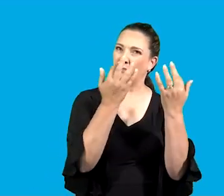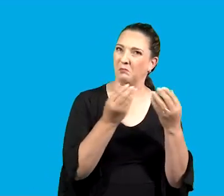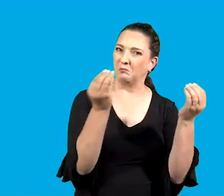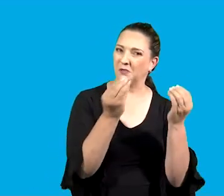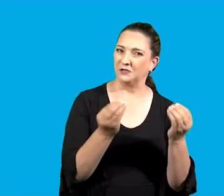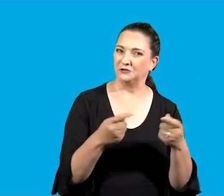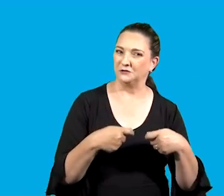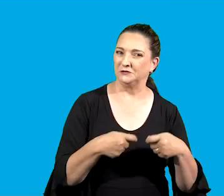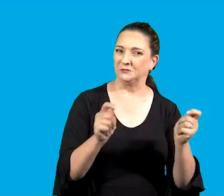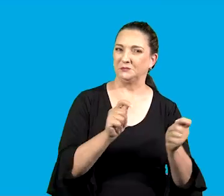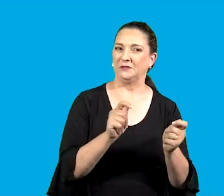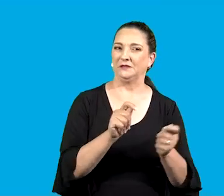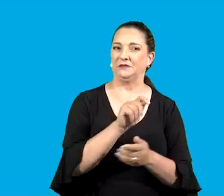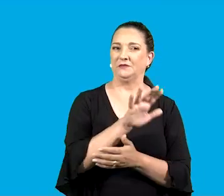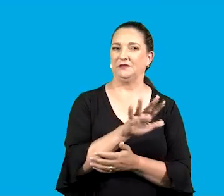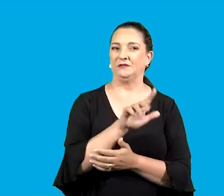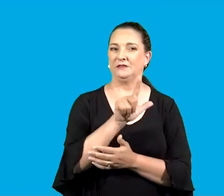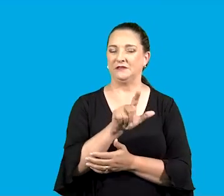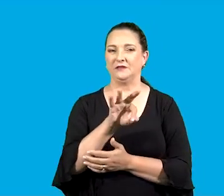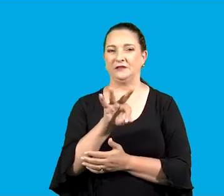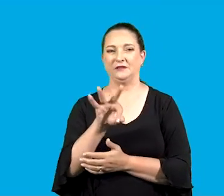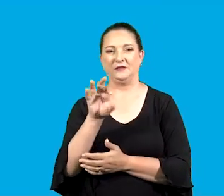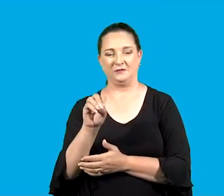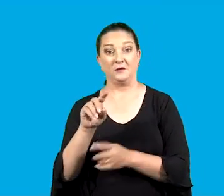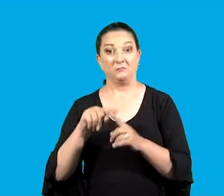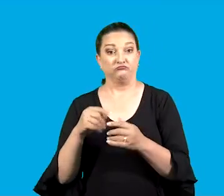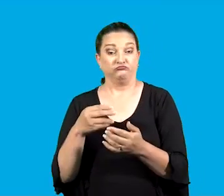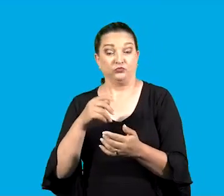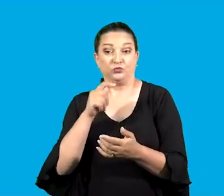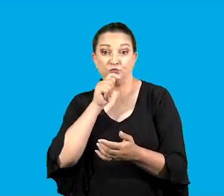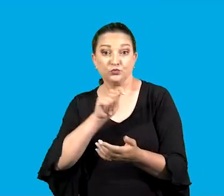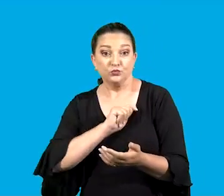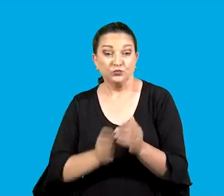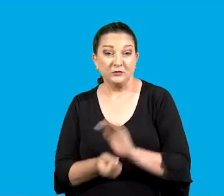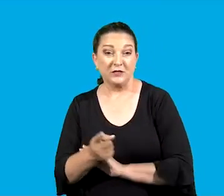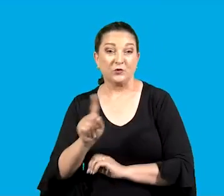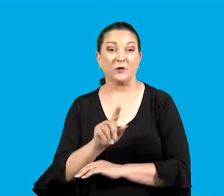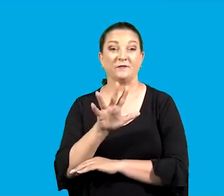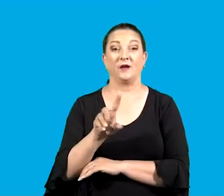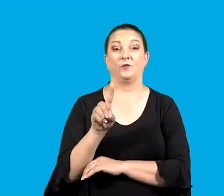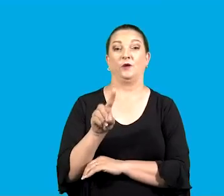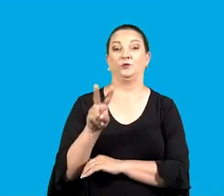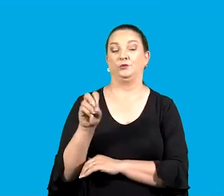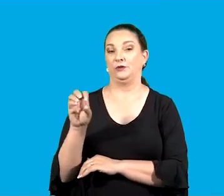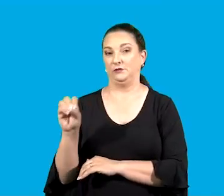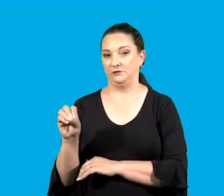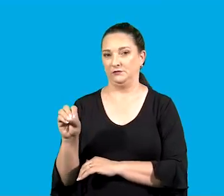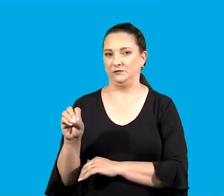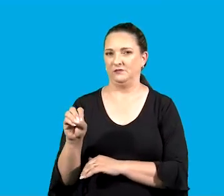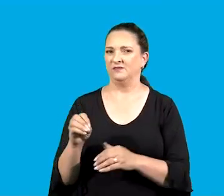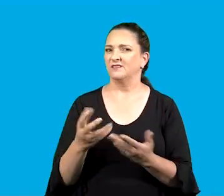spend 57,330, but the actual is 51,200. So it is lower by